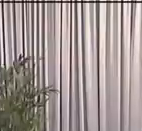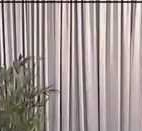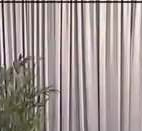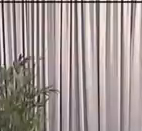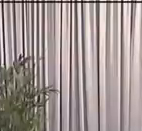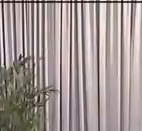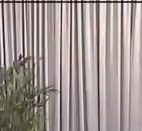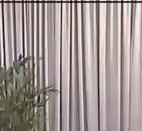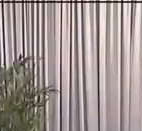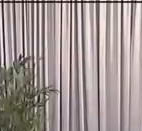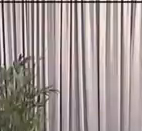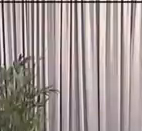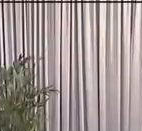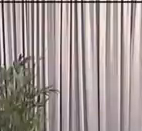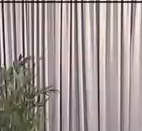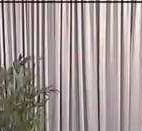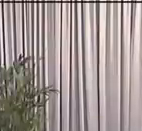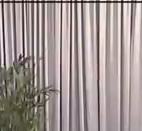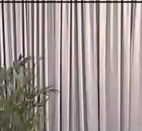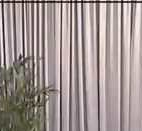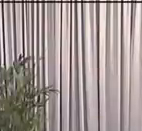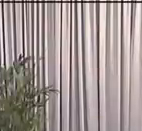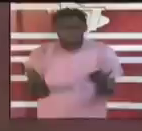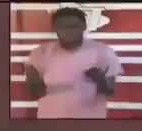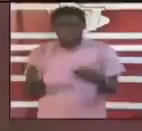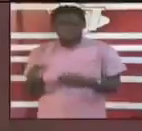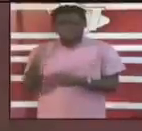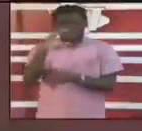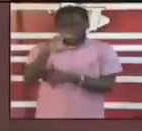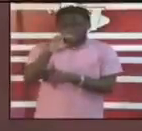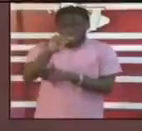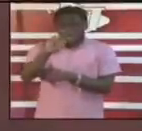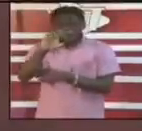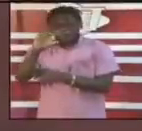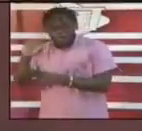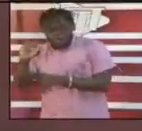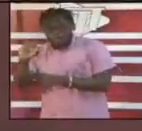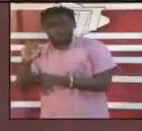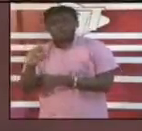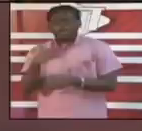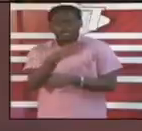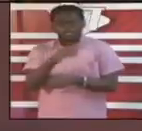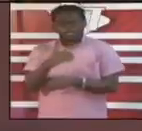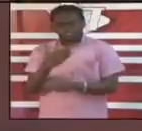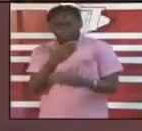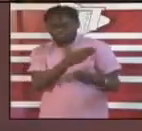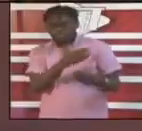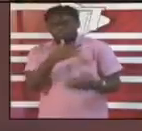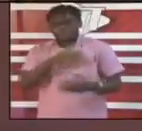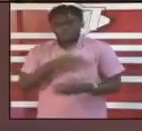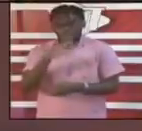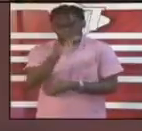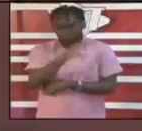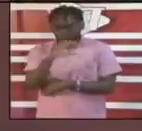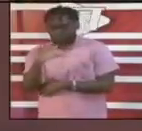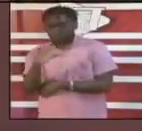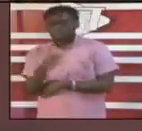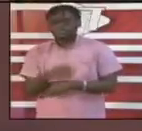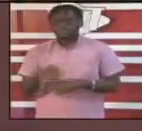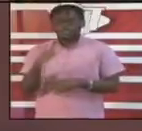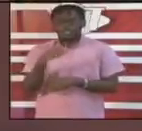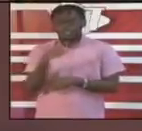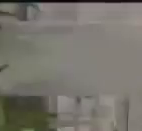Medical Officer, Dr. Roshan Parasram, and Camille Campbell, Counseling Psychologist at the Northwest Regional Health